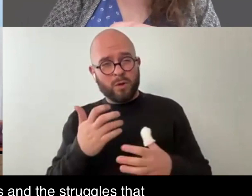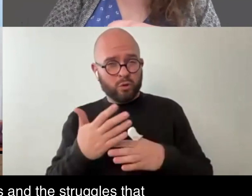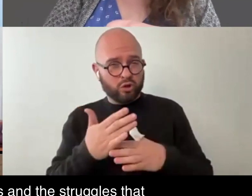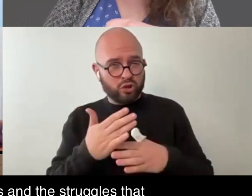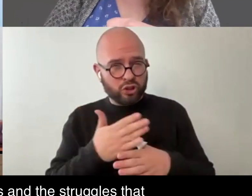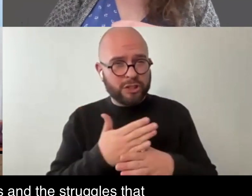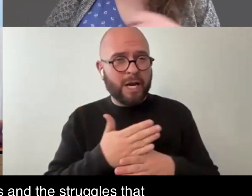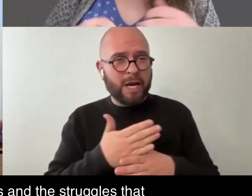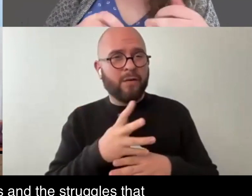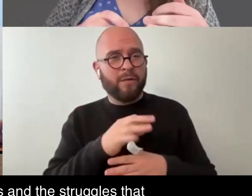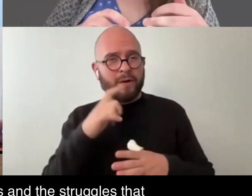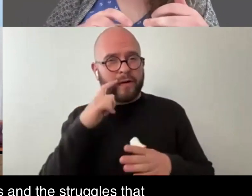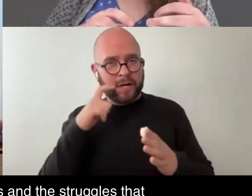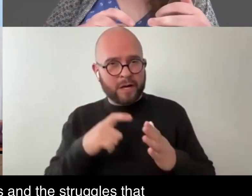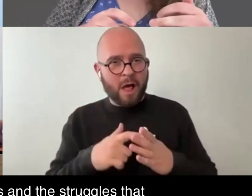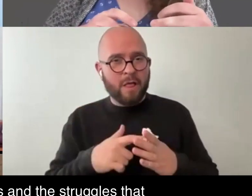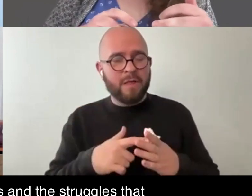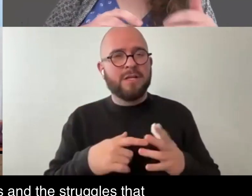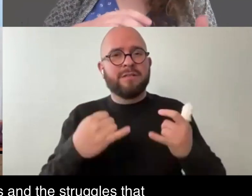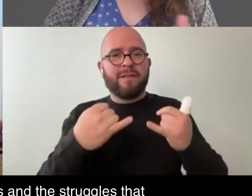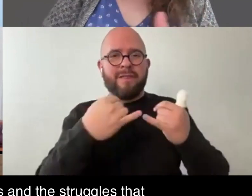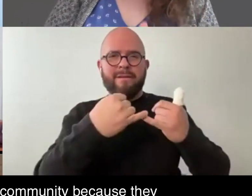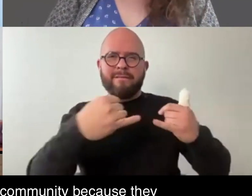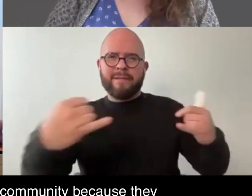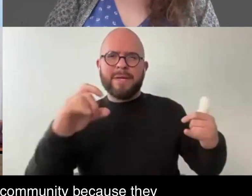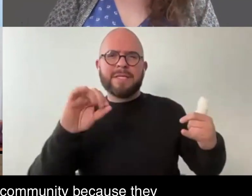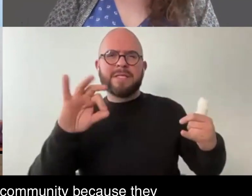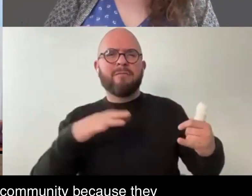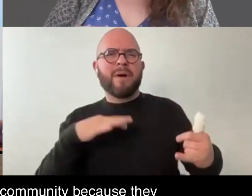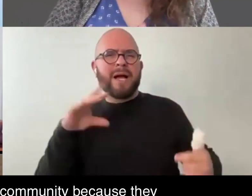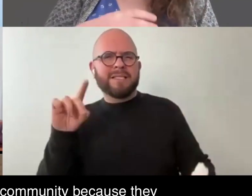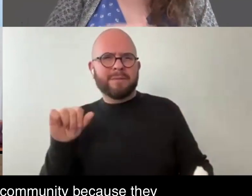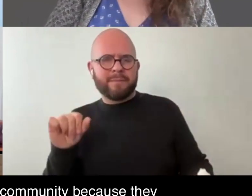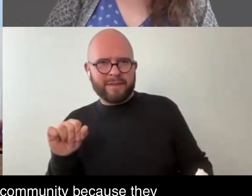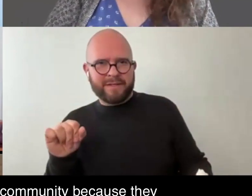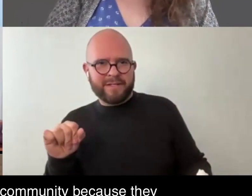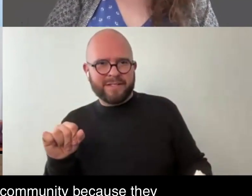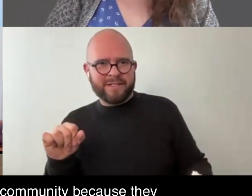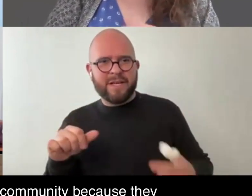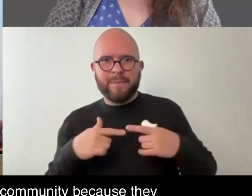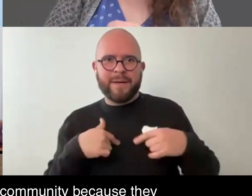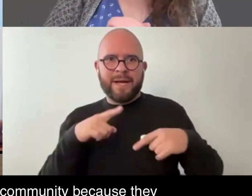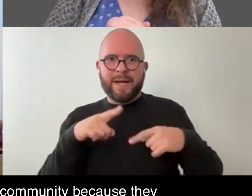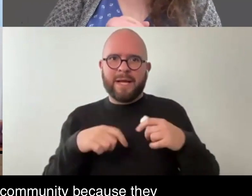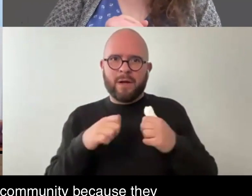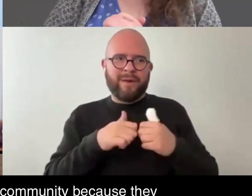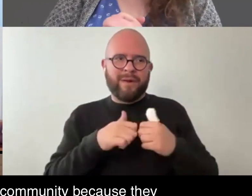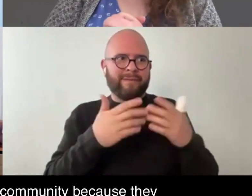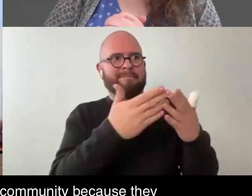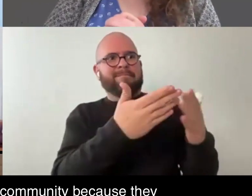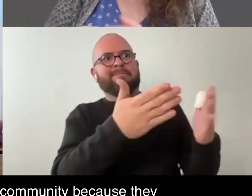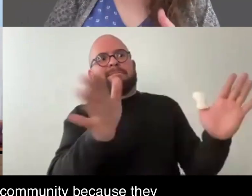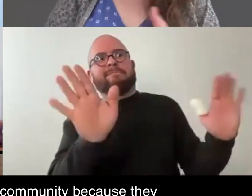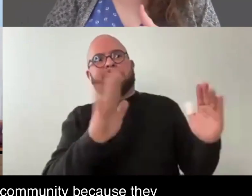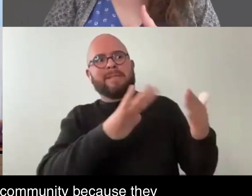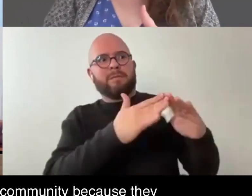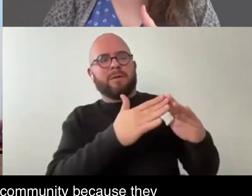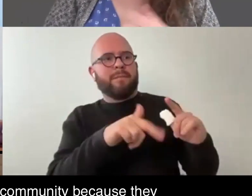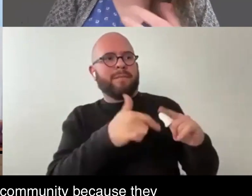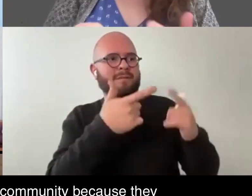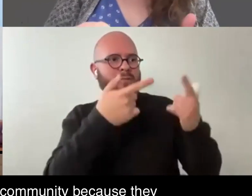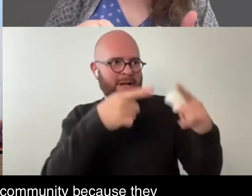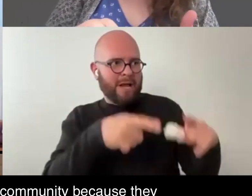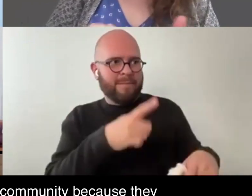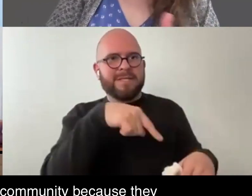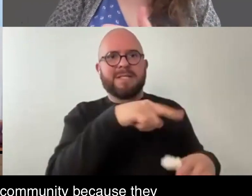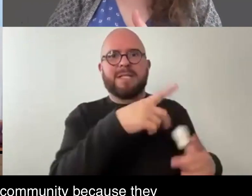my disability, but not being able to with my broader community because they might want to give me a fix,